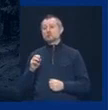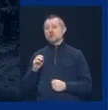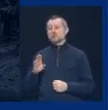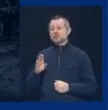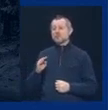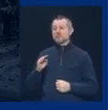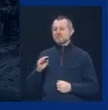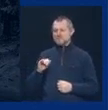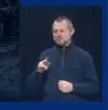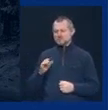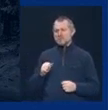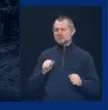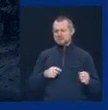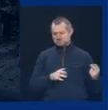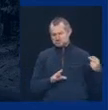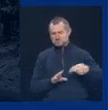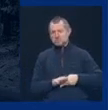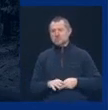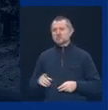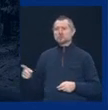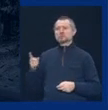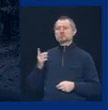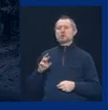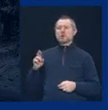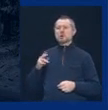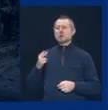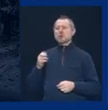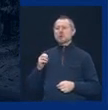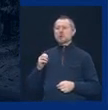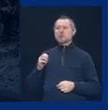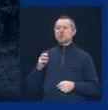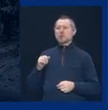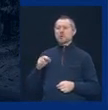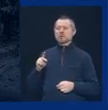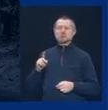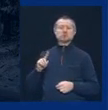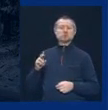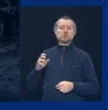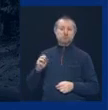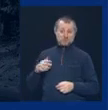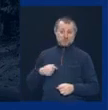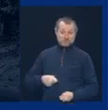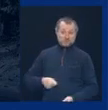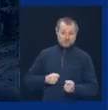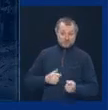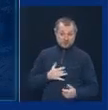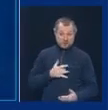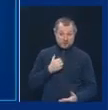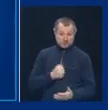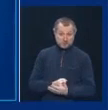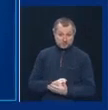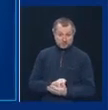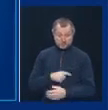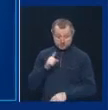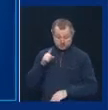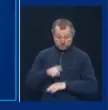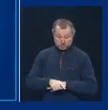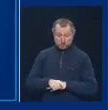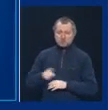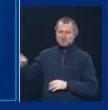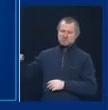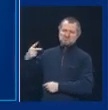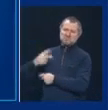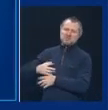Zucker. So if I fall over from a heart attack from shoveling the snow, Dr. Zucker will be right there, which I